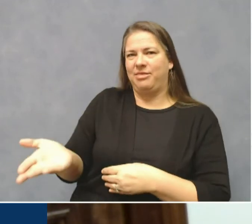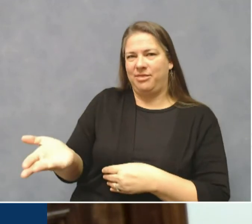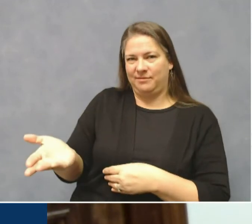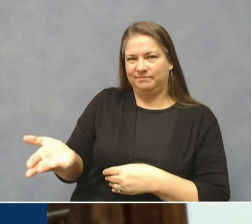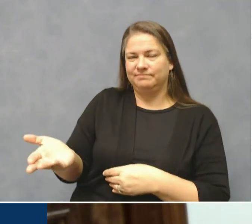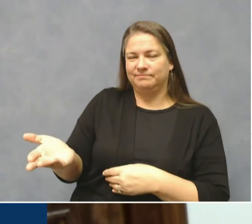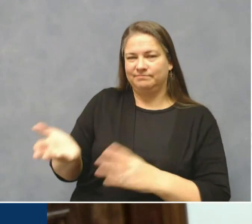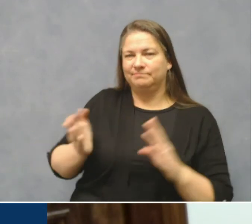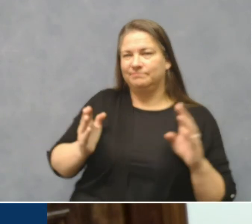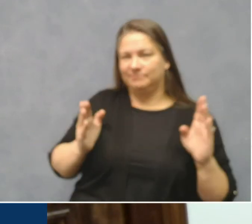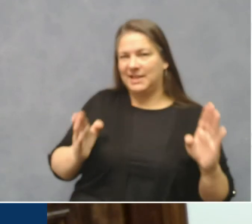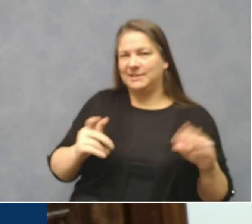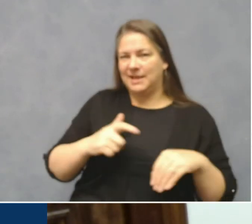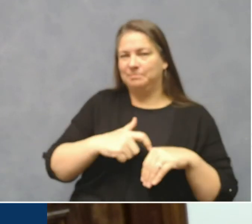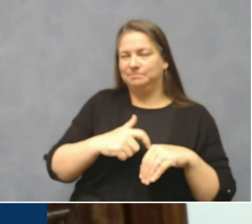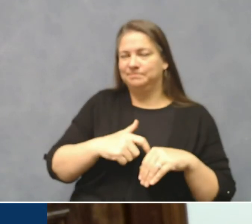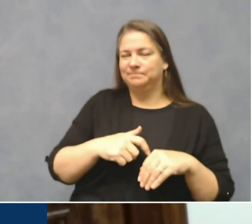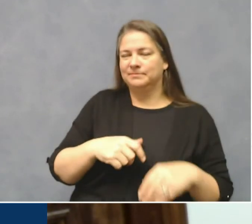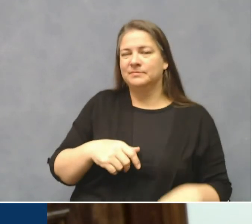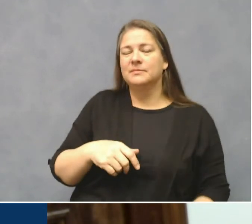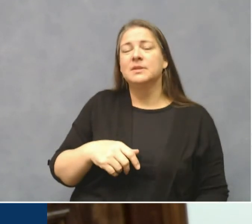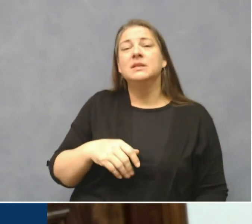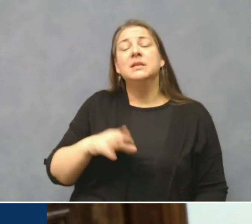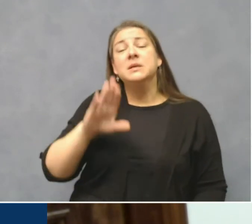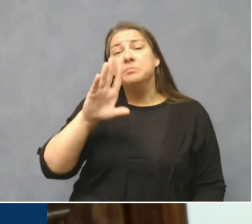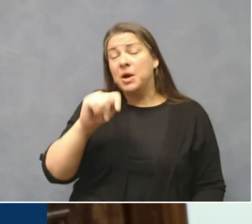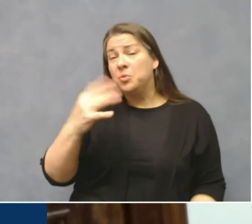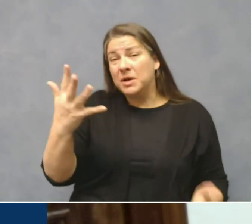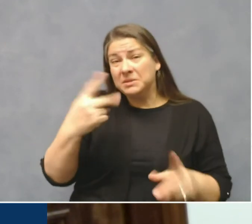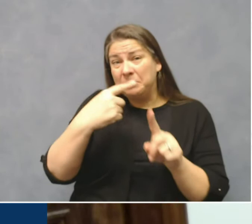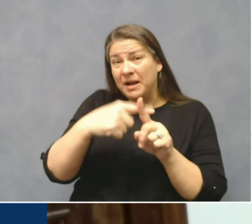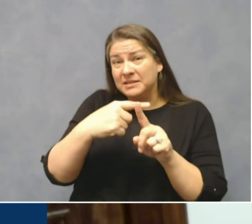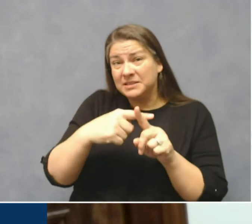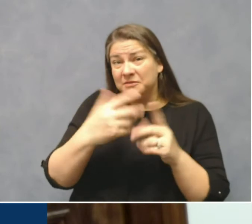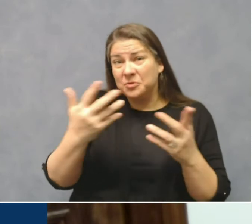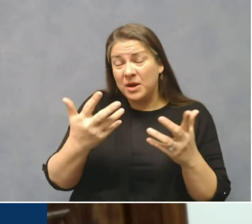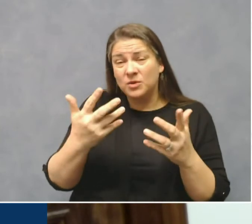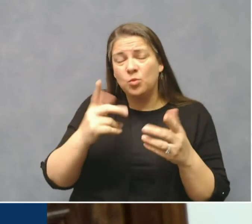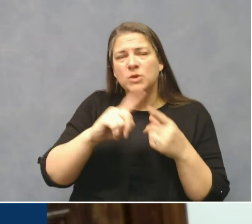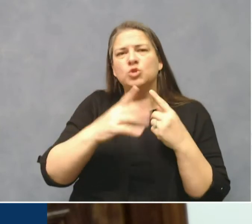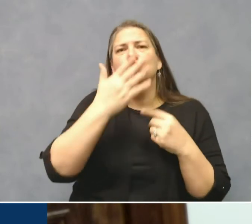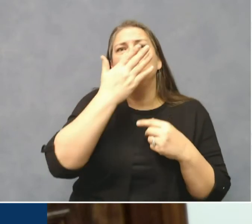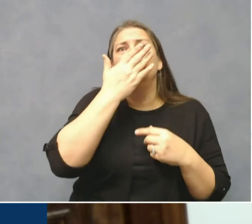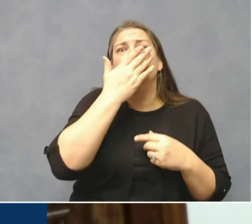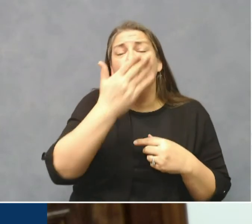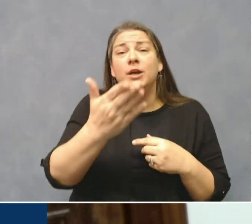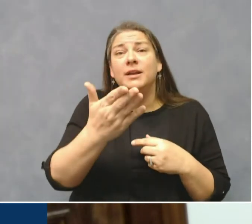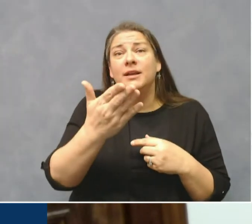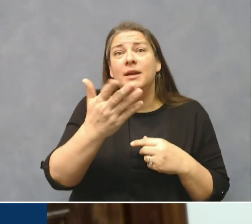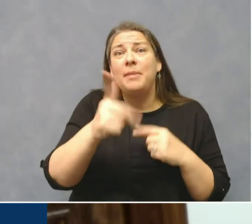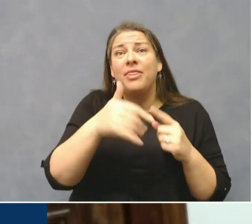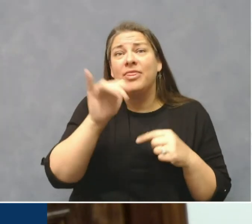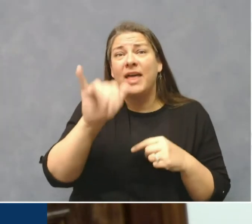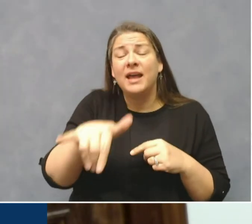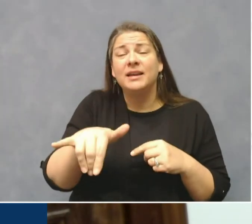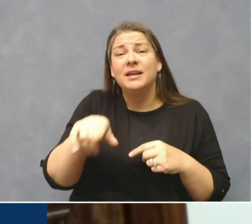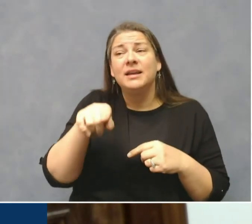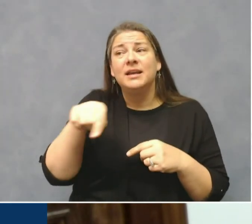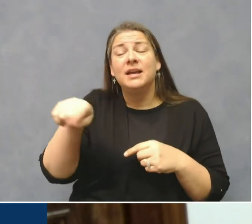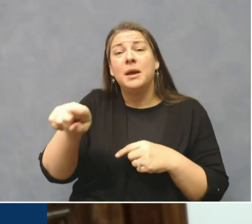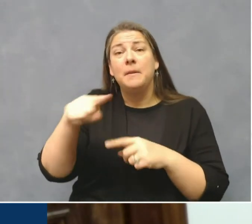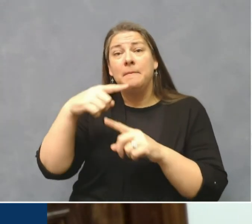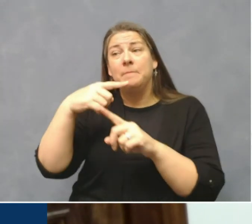on the positive side, what we've seen though is our active cases among inmates have actually dropped